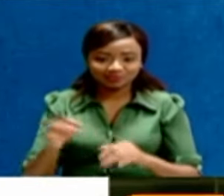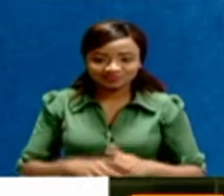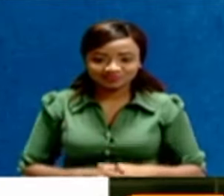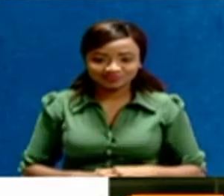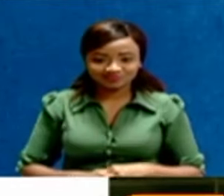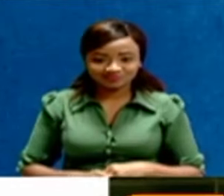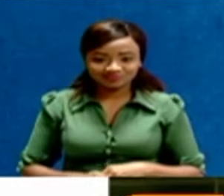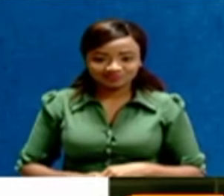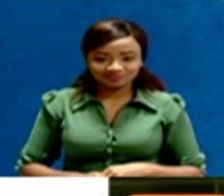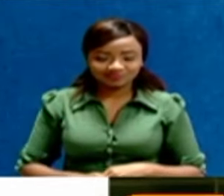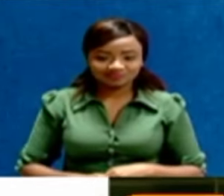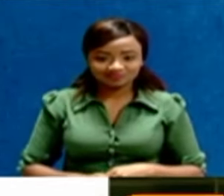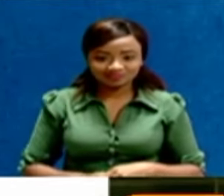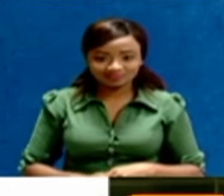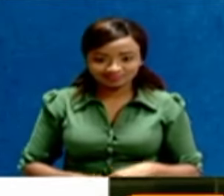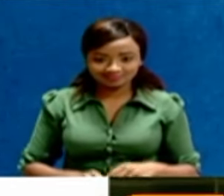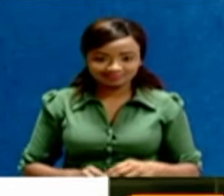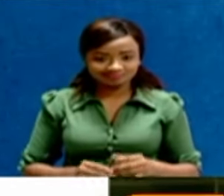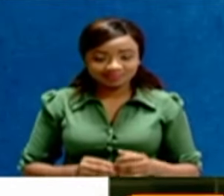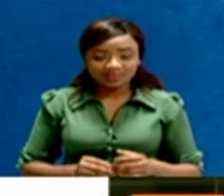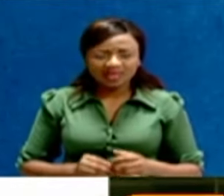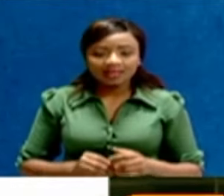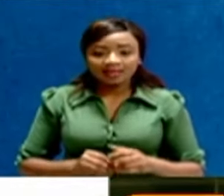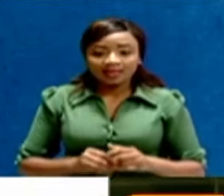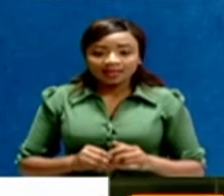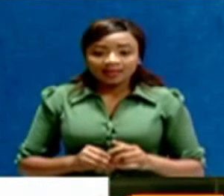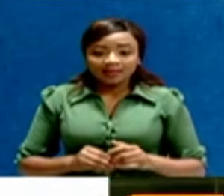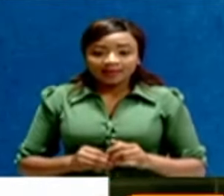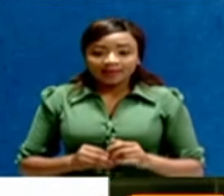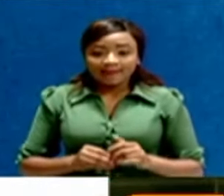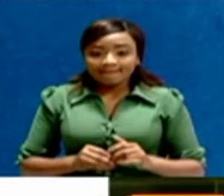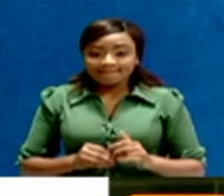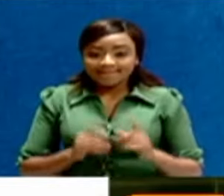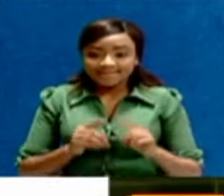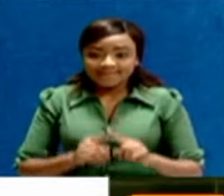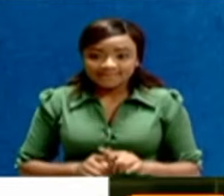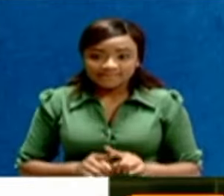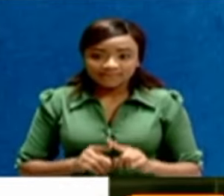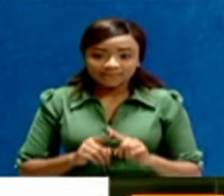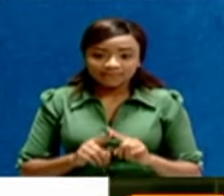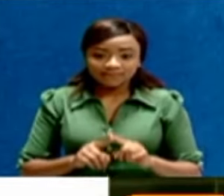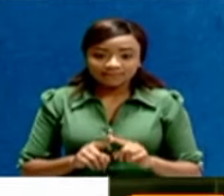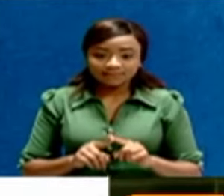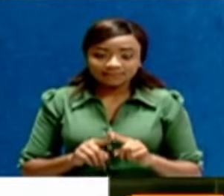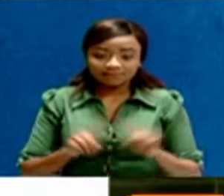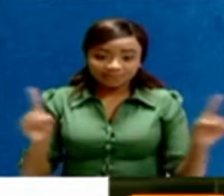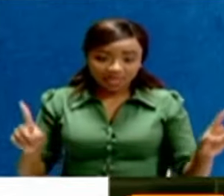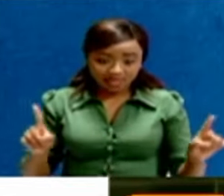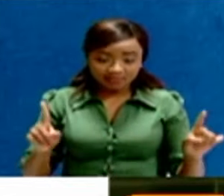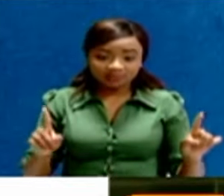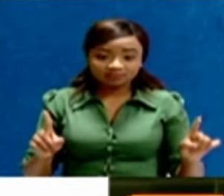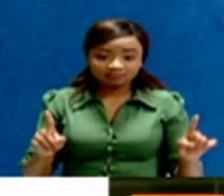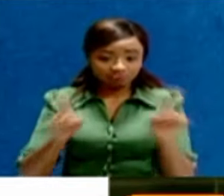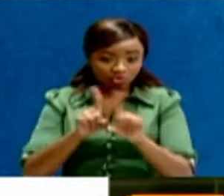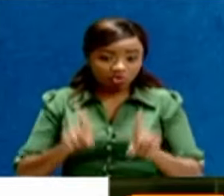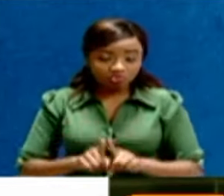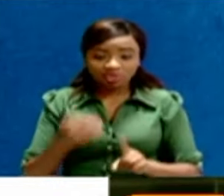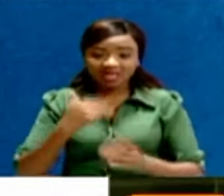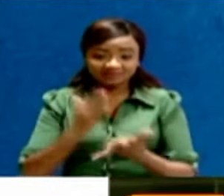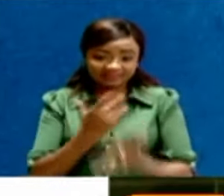when they are going to renew their mandate. But also, there are some senators who are in position